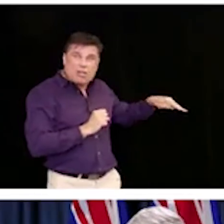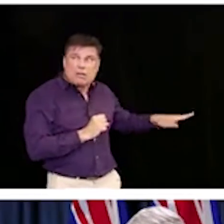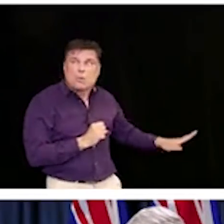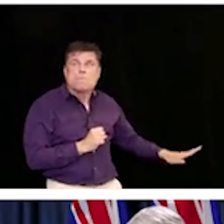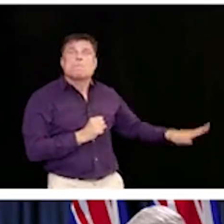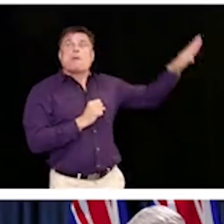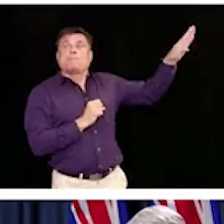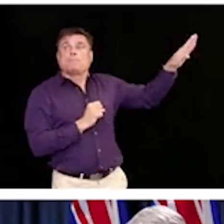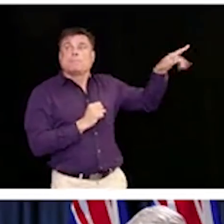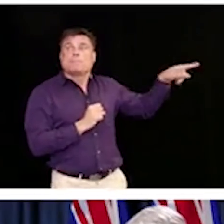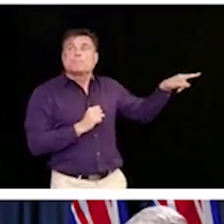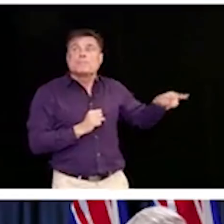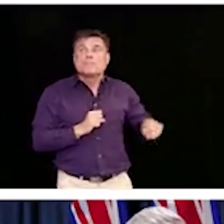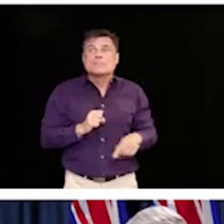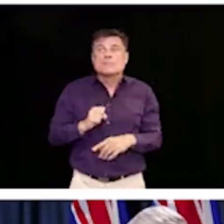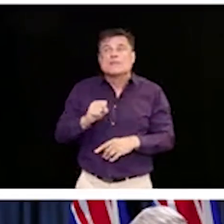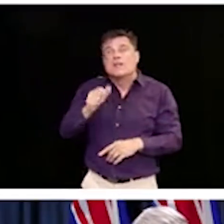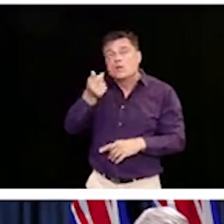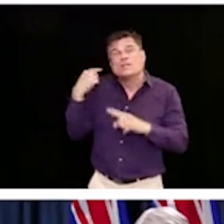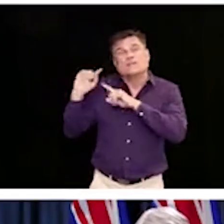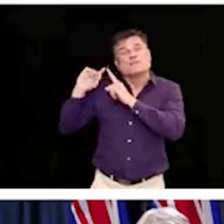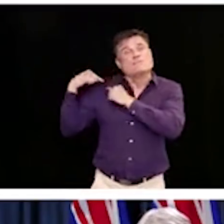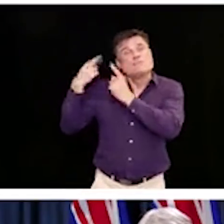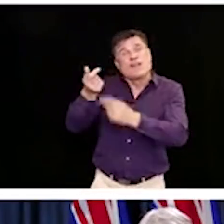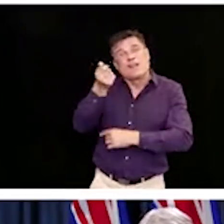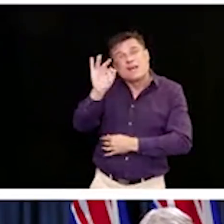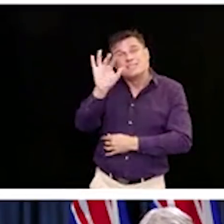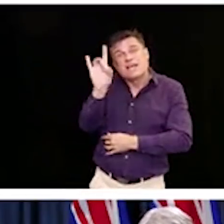since 1987. Next slide.